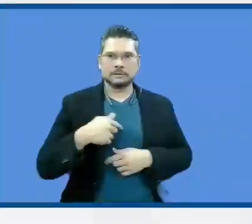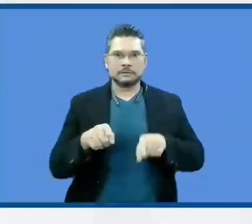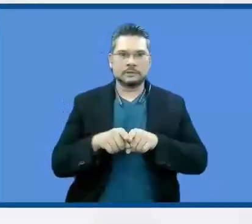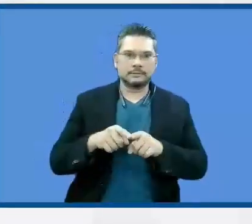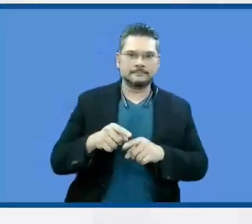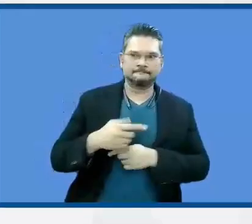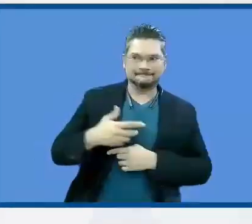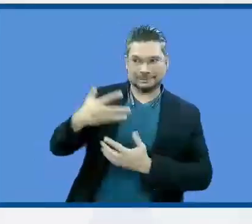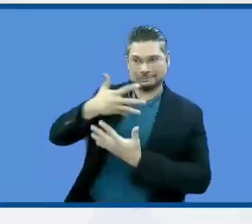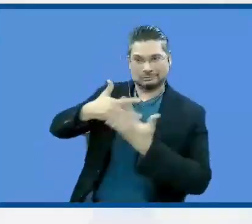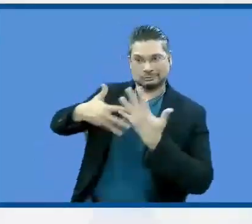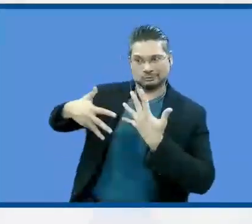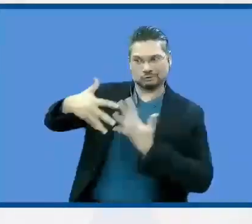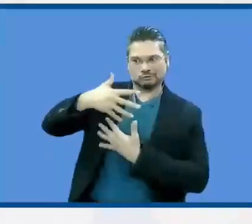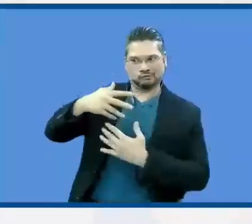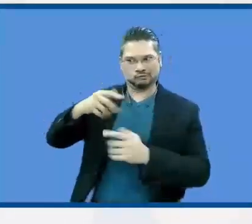after of that